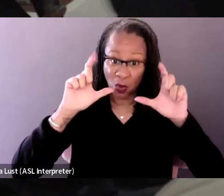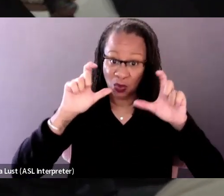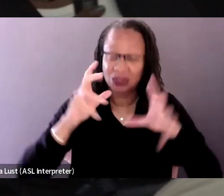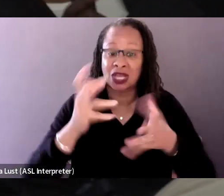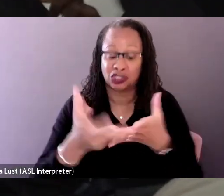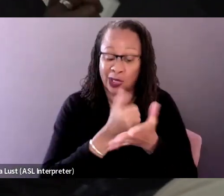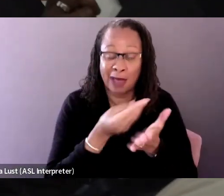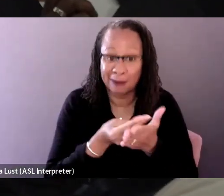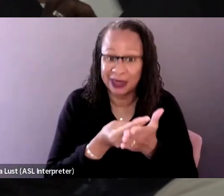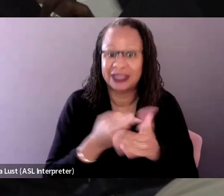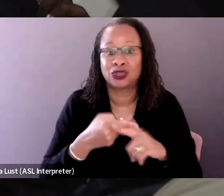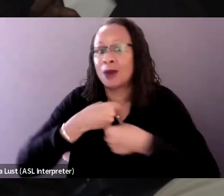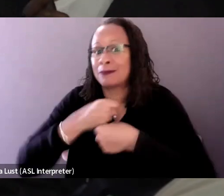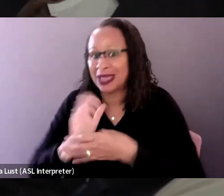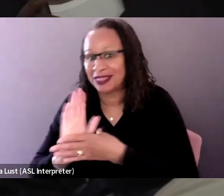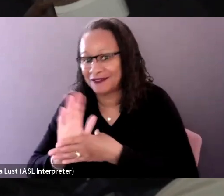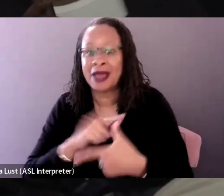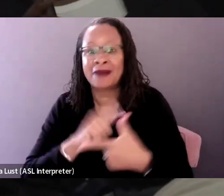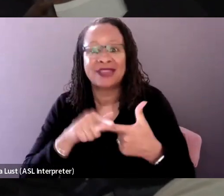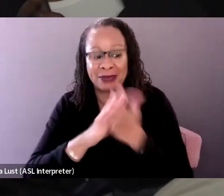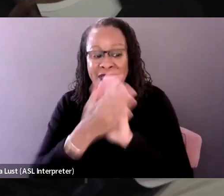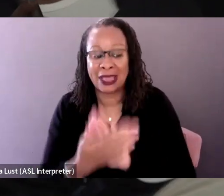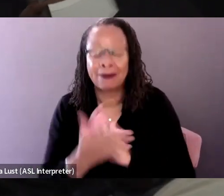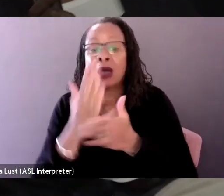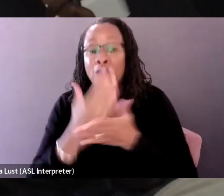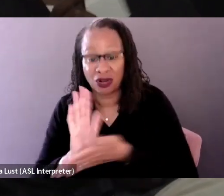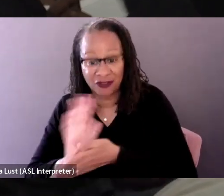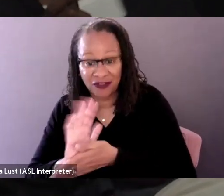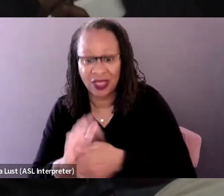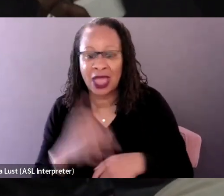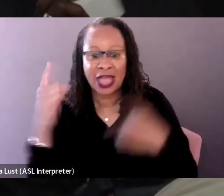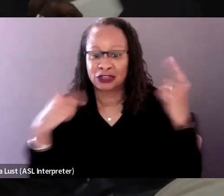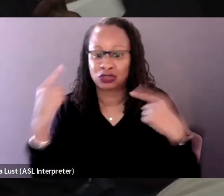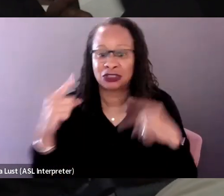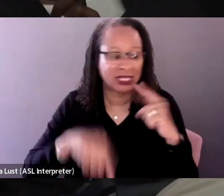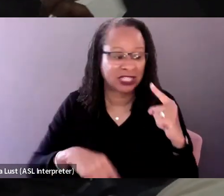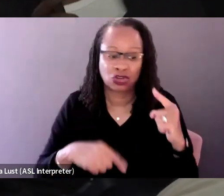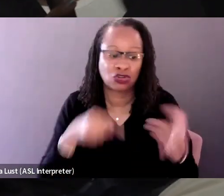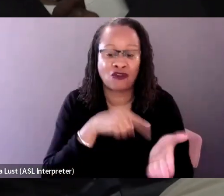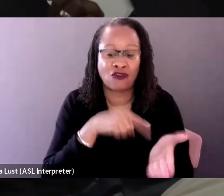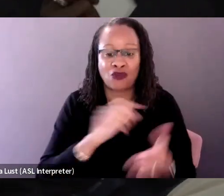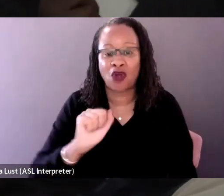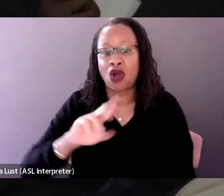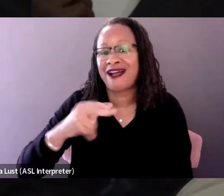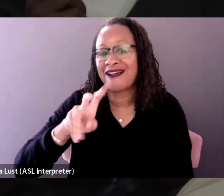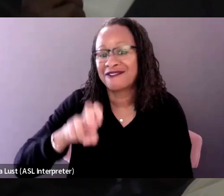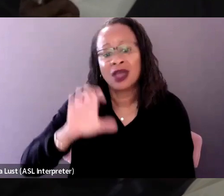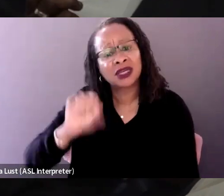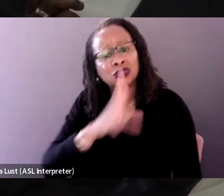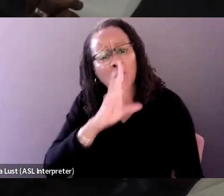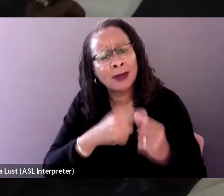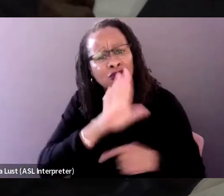part of the film. I mean, it was crazy because I couldn't afford the archive. Talk about the archive. Talk about your passion for it, the creation of it, and what you had